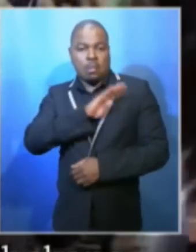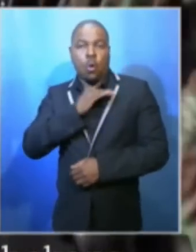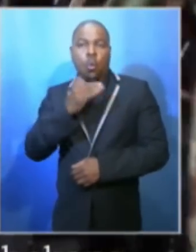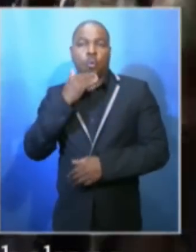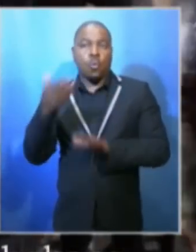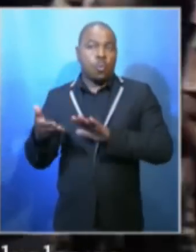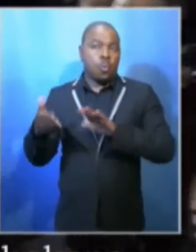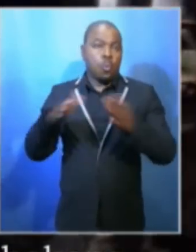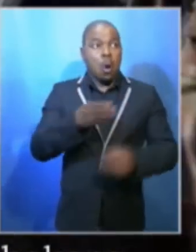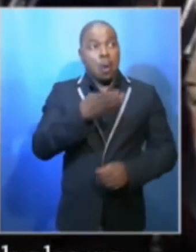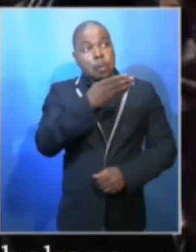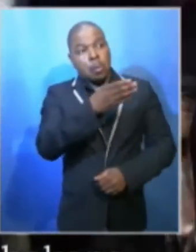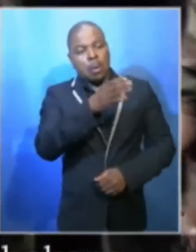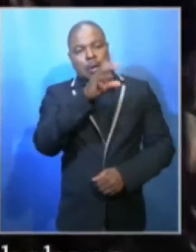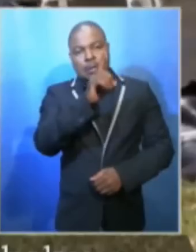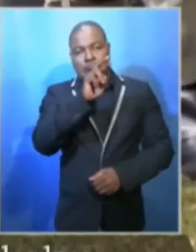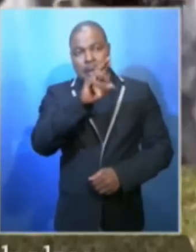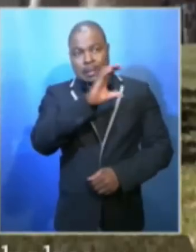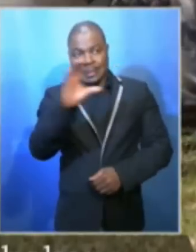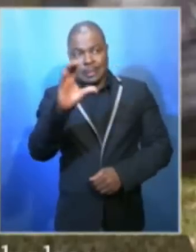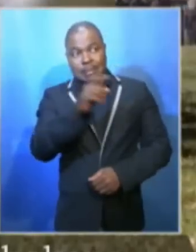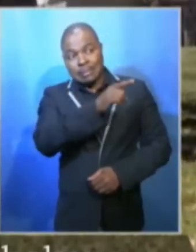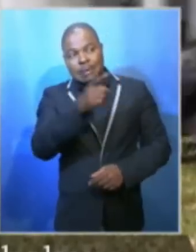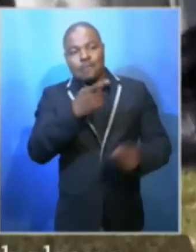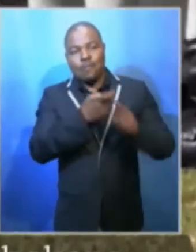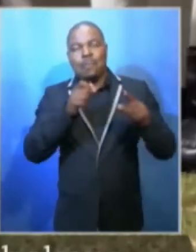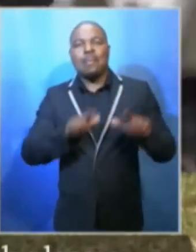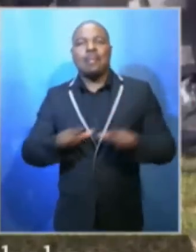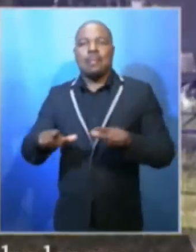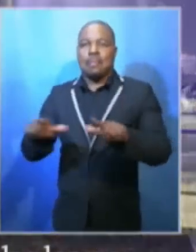DRC go begwa e le ba kwa Limpopo.